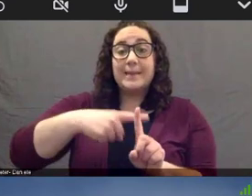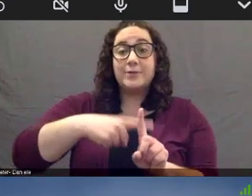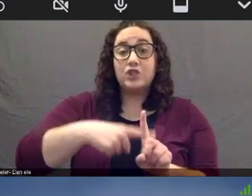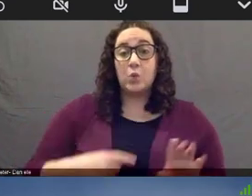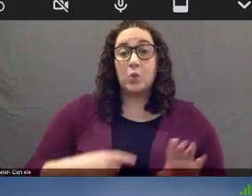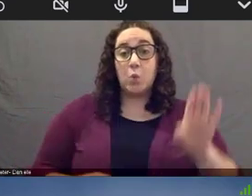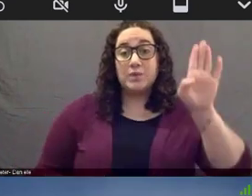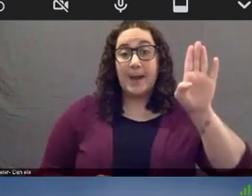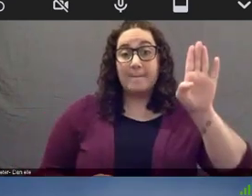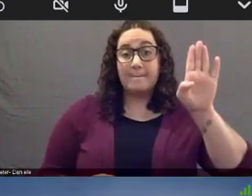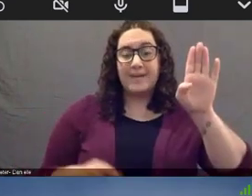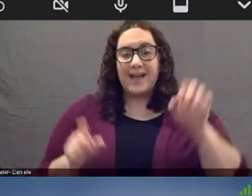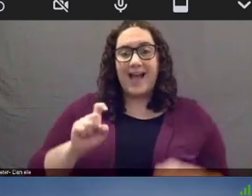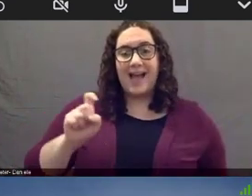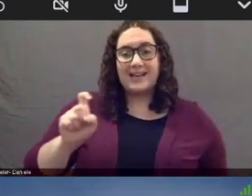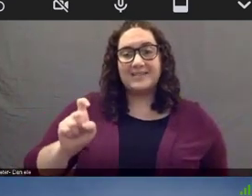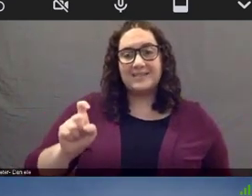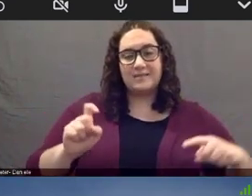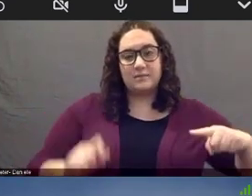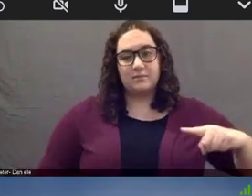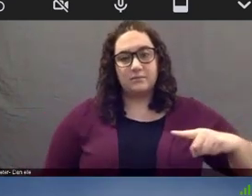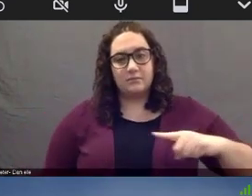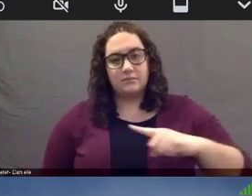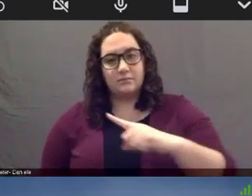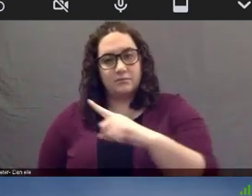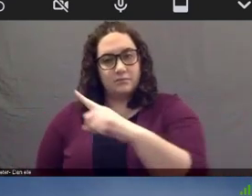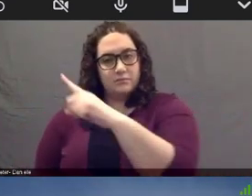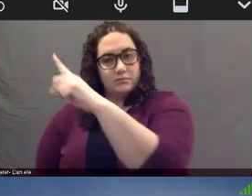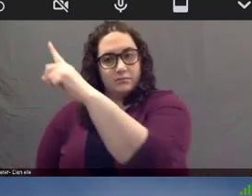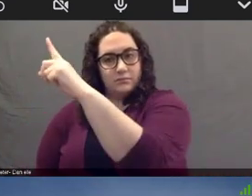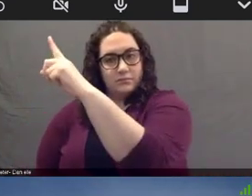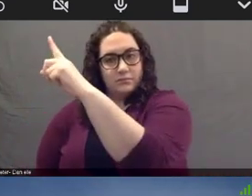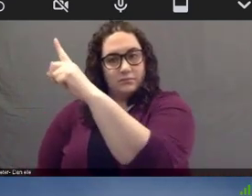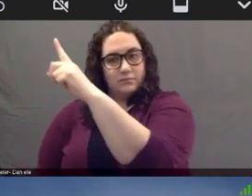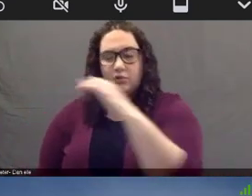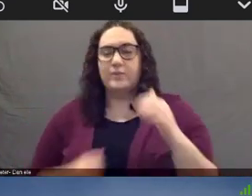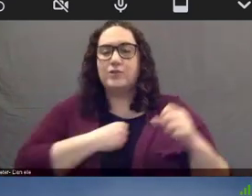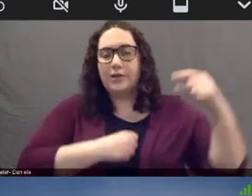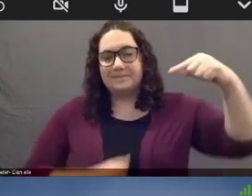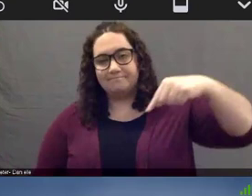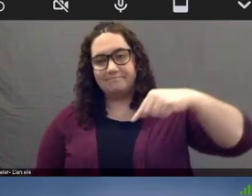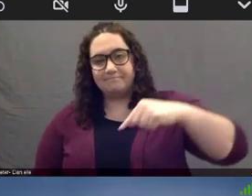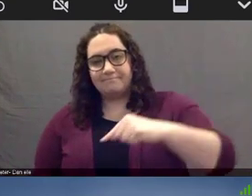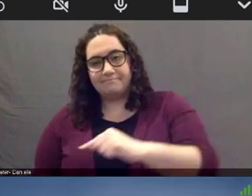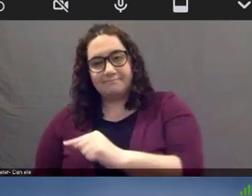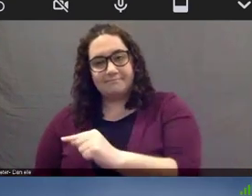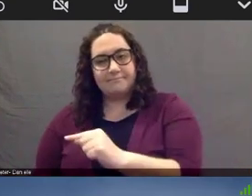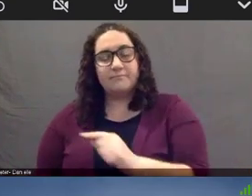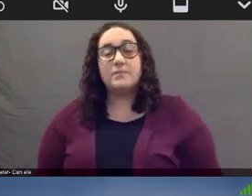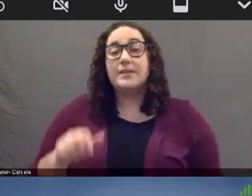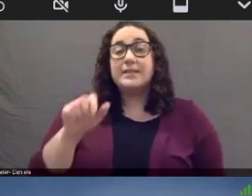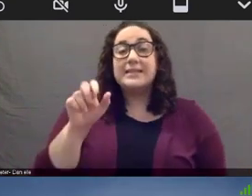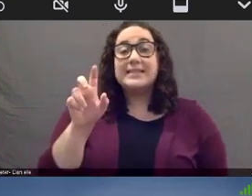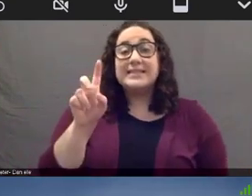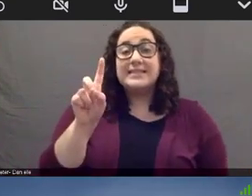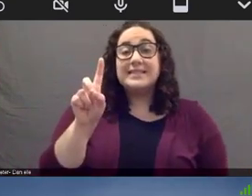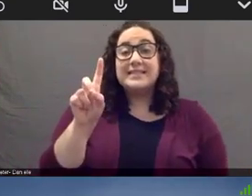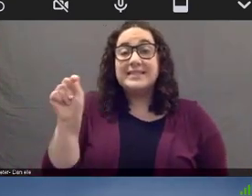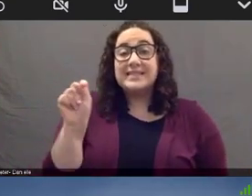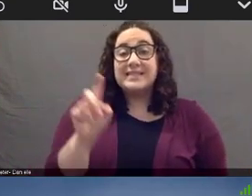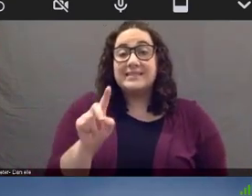going down. So that dt by dx term is negative. So that means the whole left side of my equation, so negative